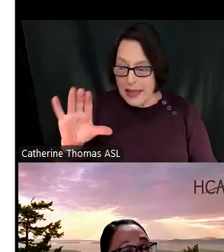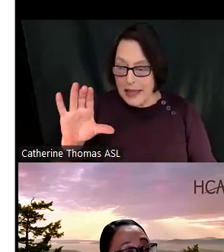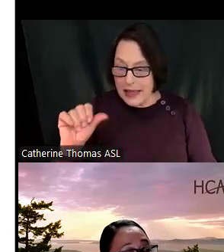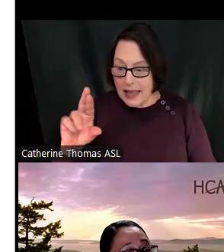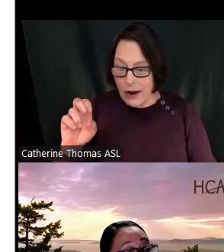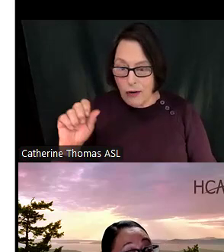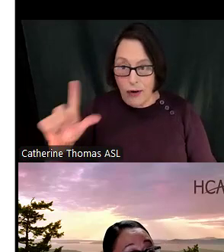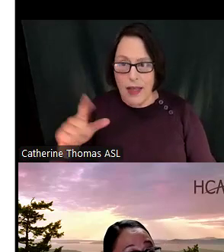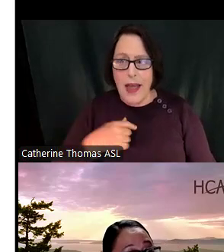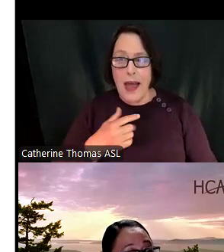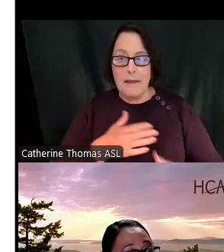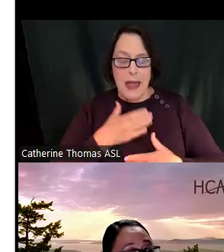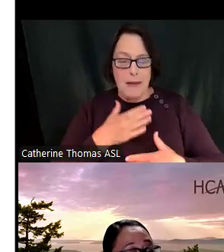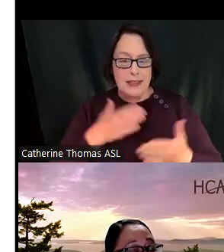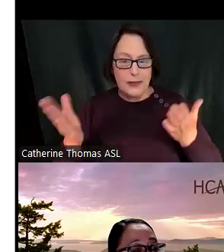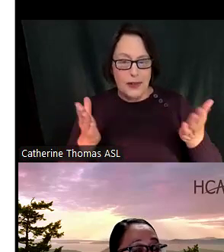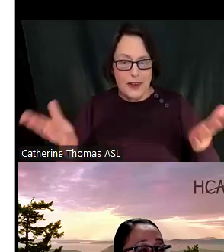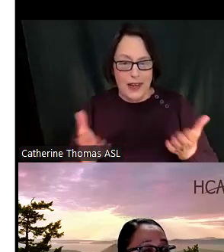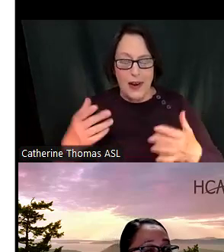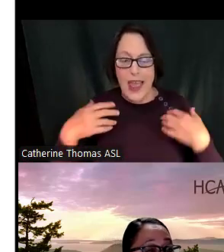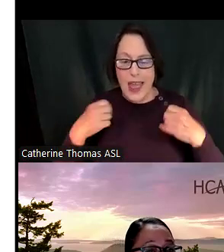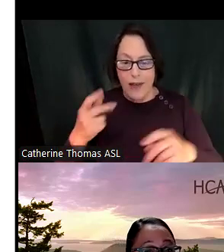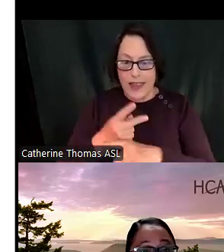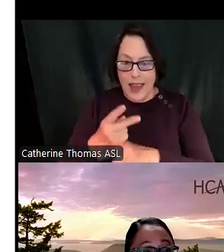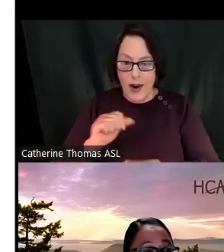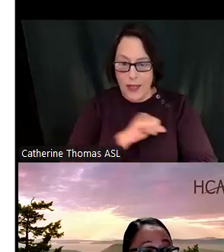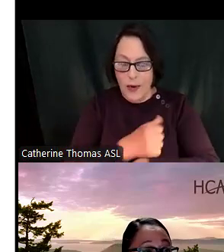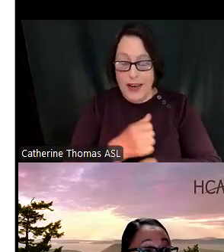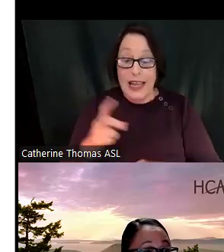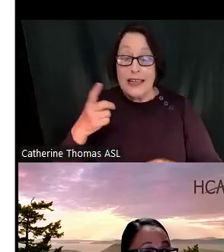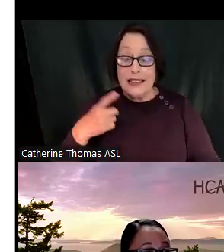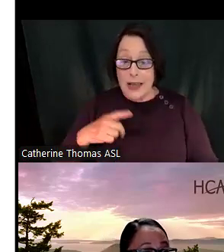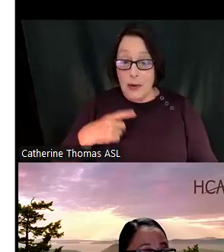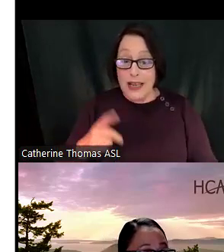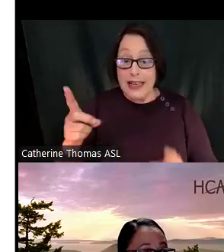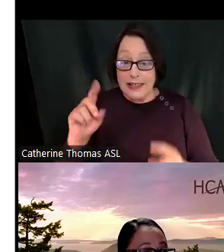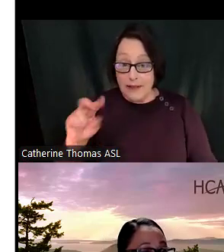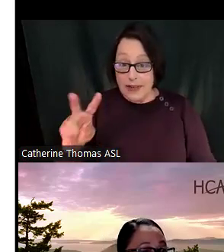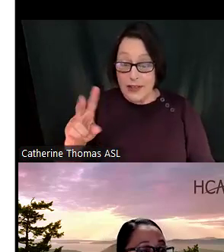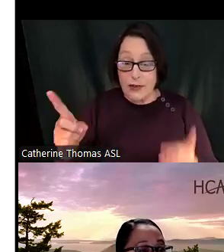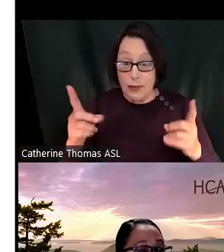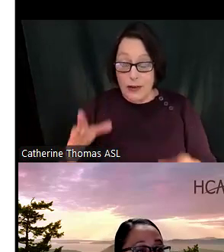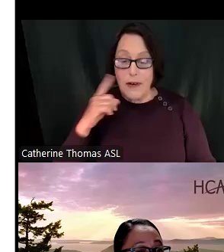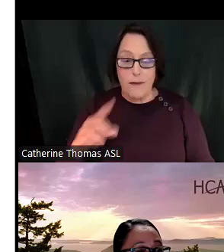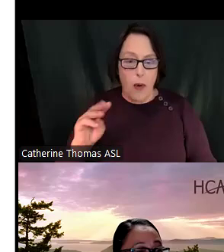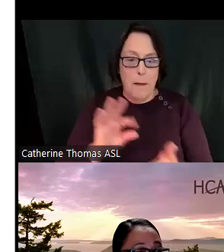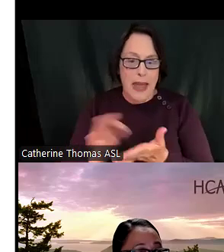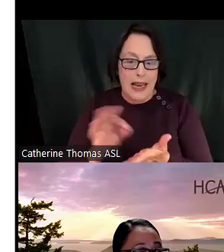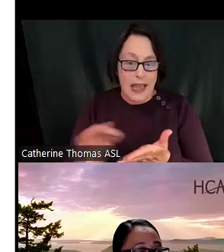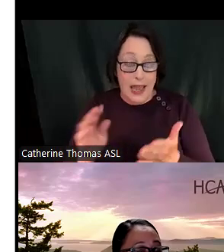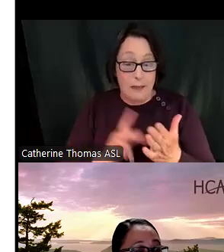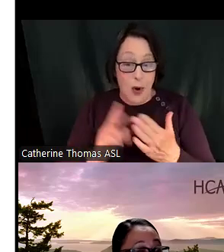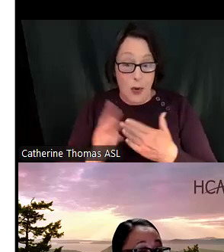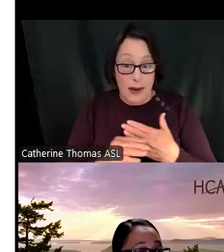to serve here at the Healthcare Authority as the Deputy Division Director for Medicaid Programs. This